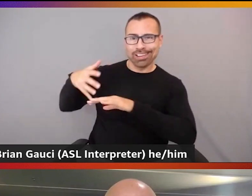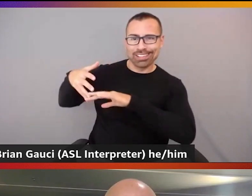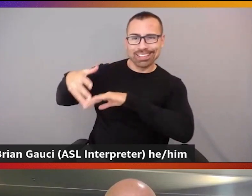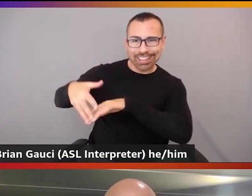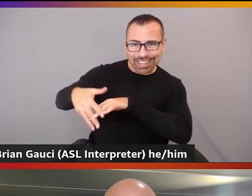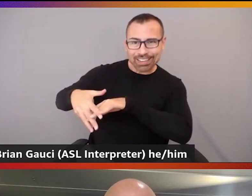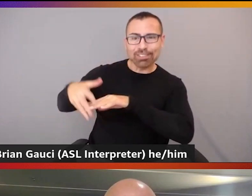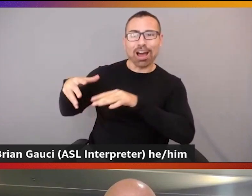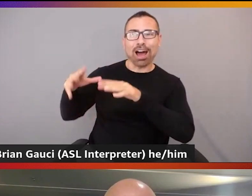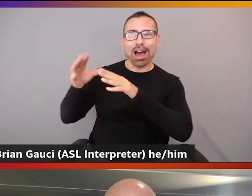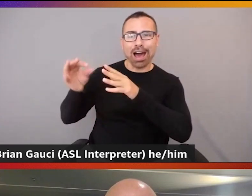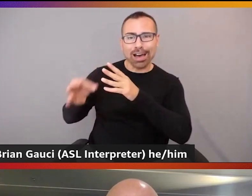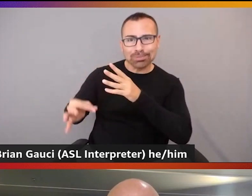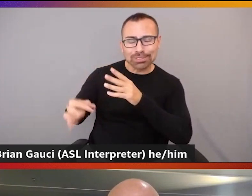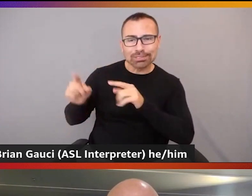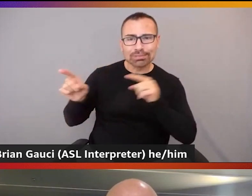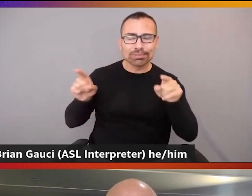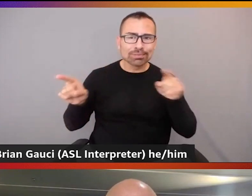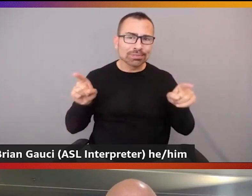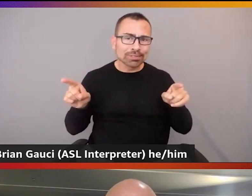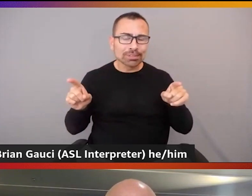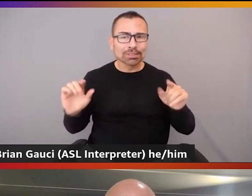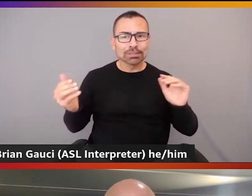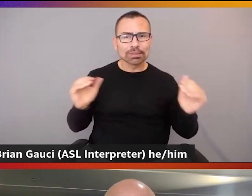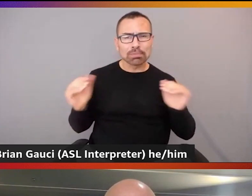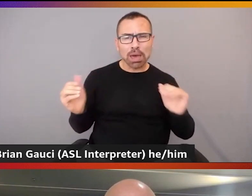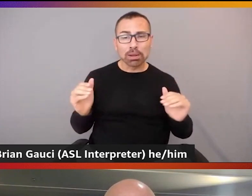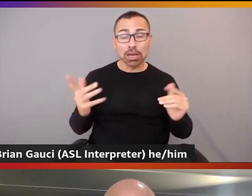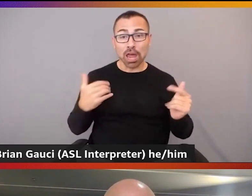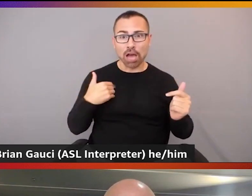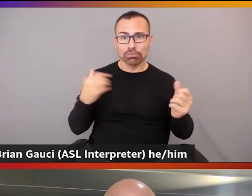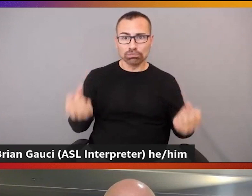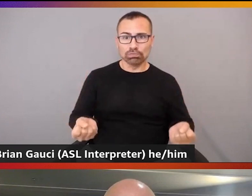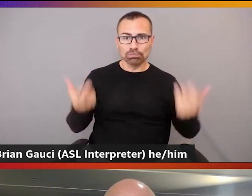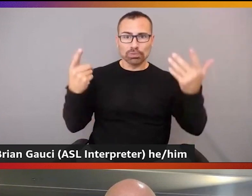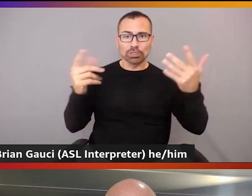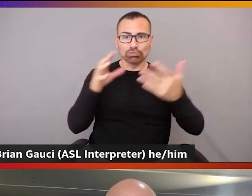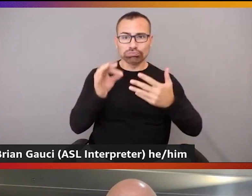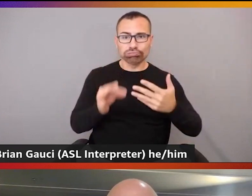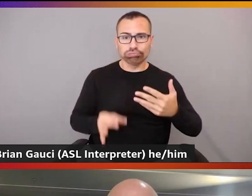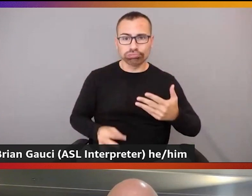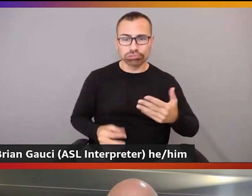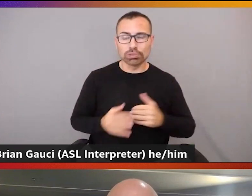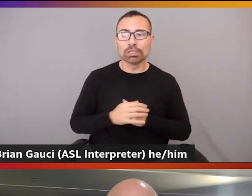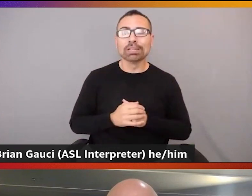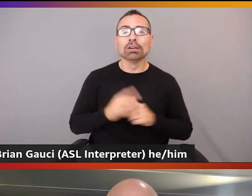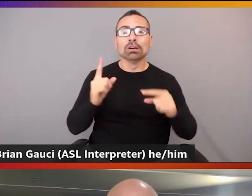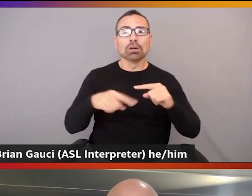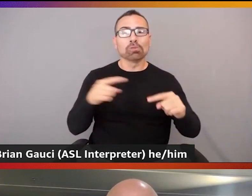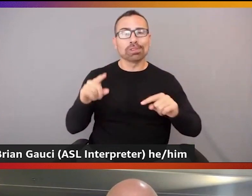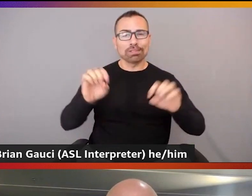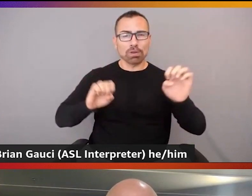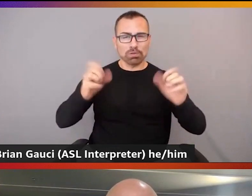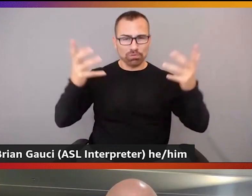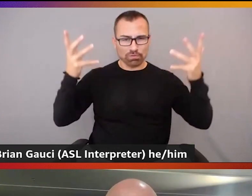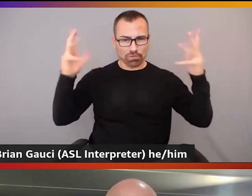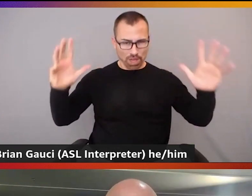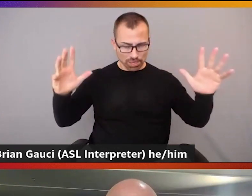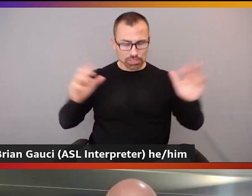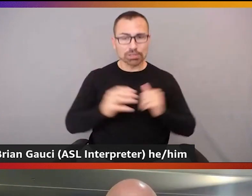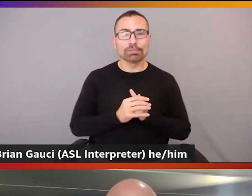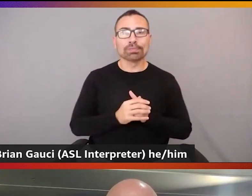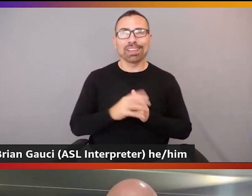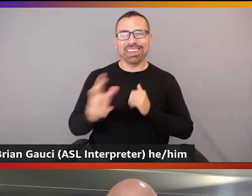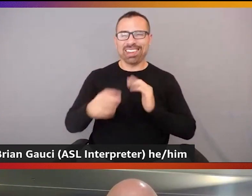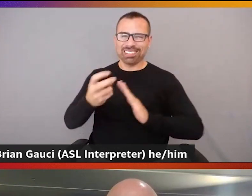options out there, and really give you those choices and options. And once you've done that evaluation and you dive into there and